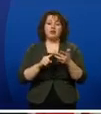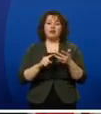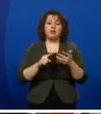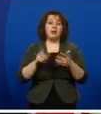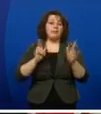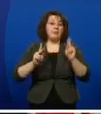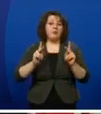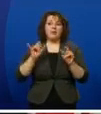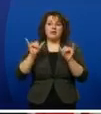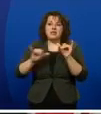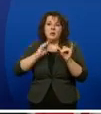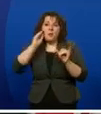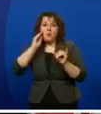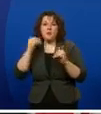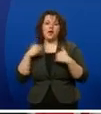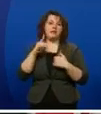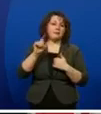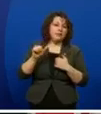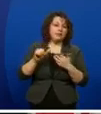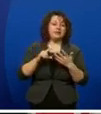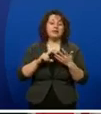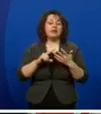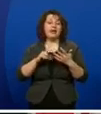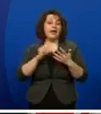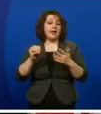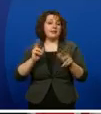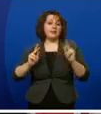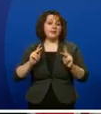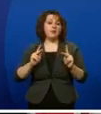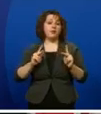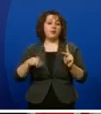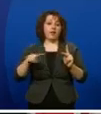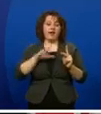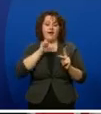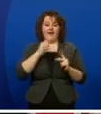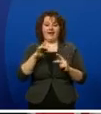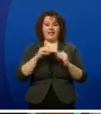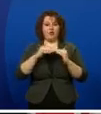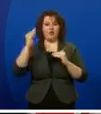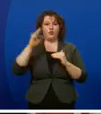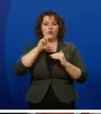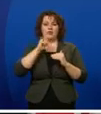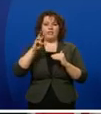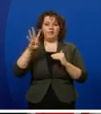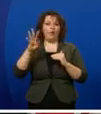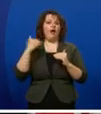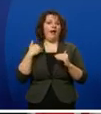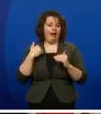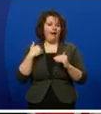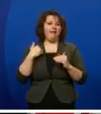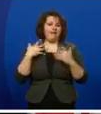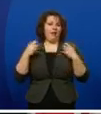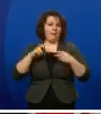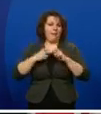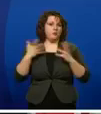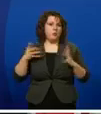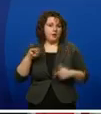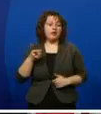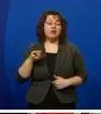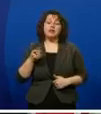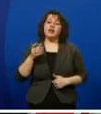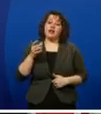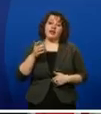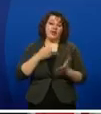that are homebound with disabilities and individuals that are 18 to 64 with underlying conditions. And honestly, that's